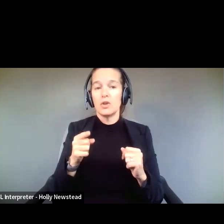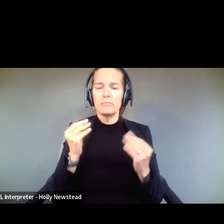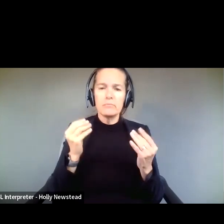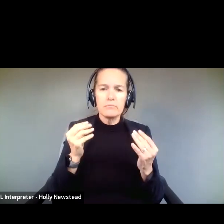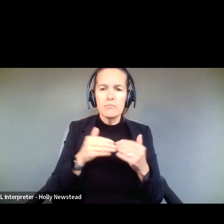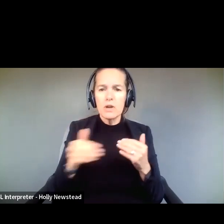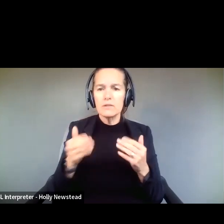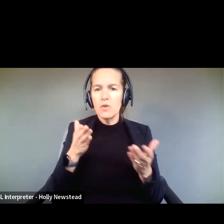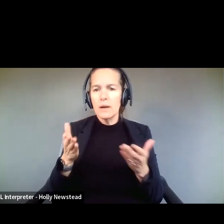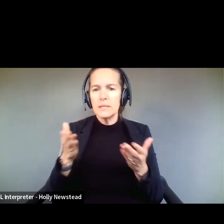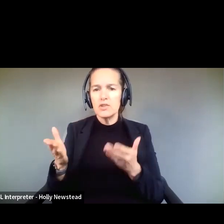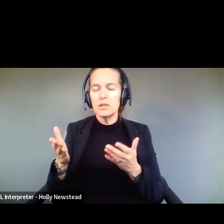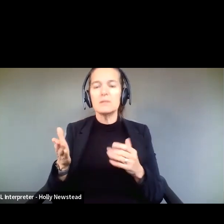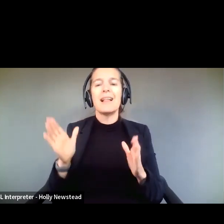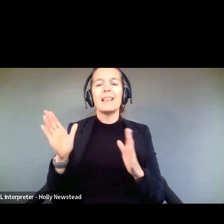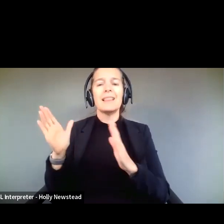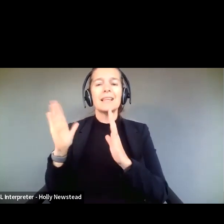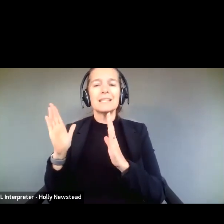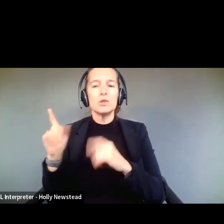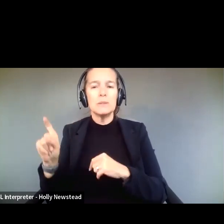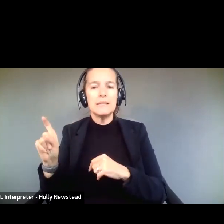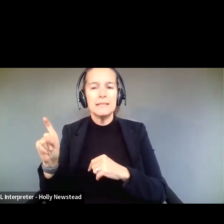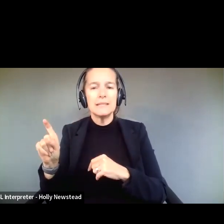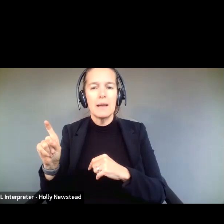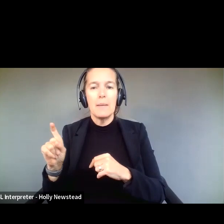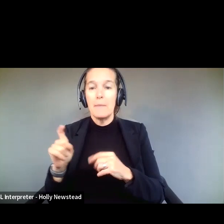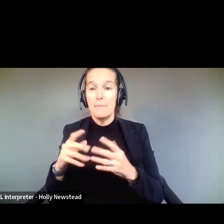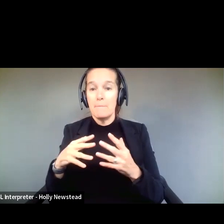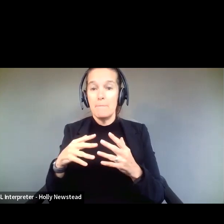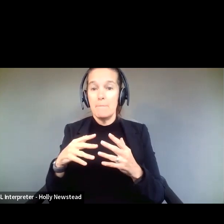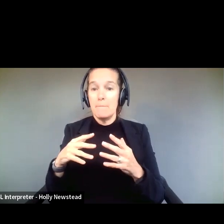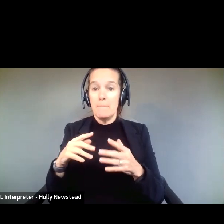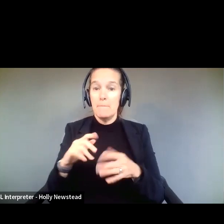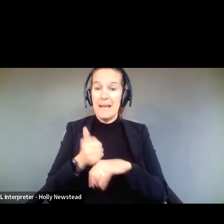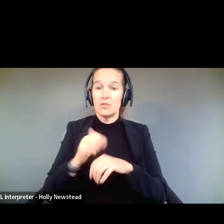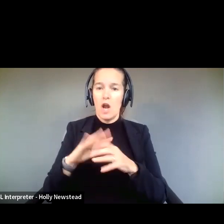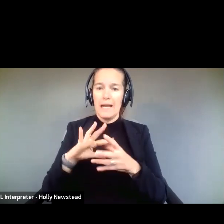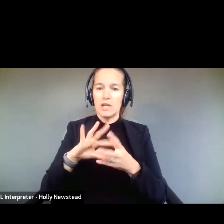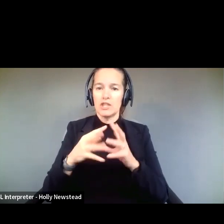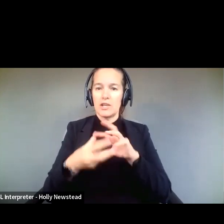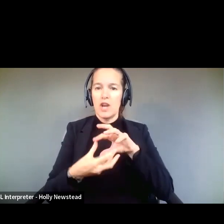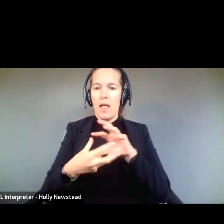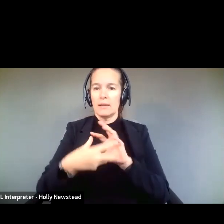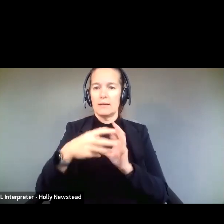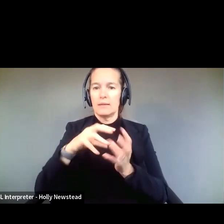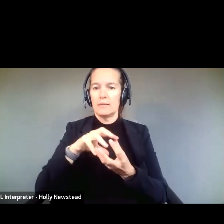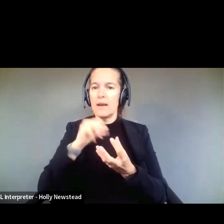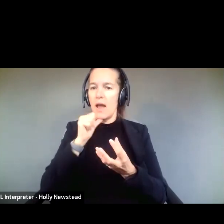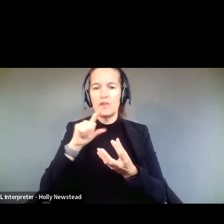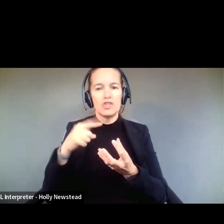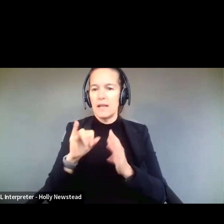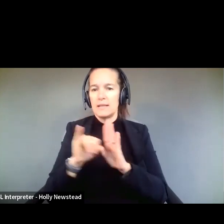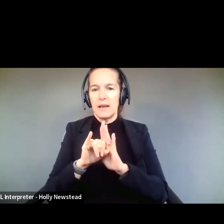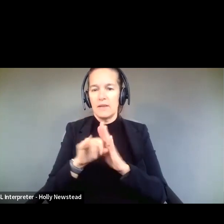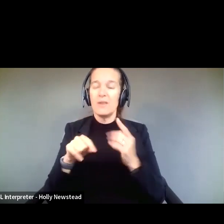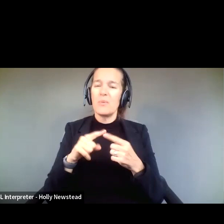recommendations, listen to needs based on intersectionality, not just identity. So when we think about disability, we